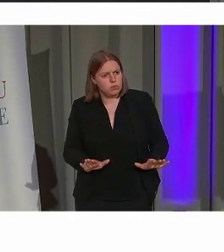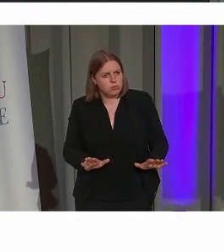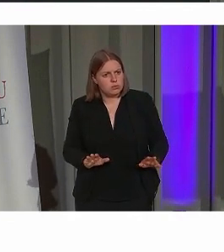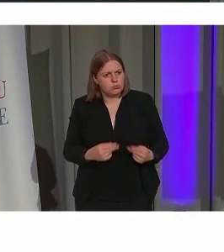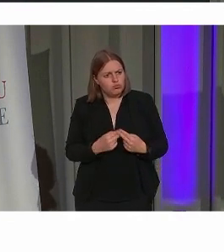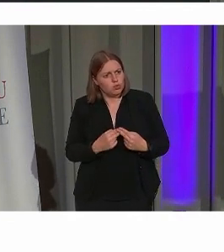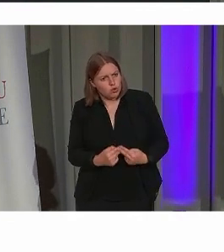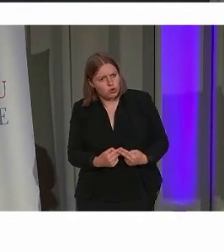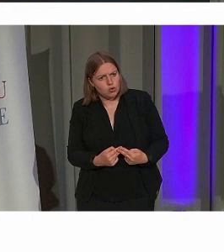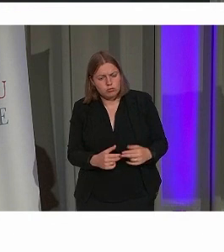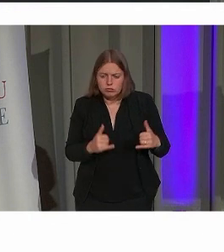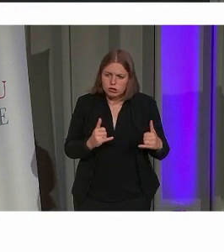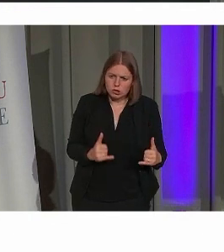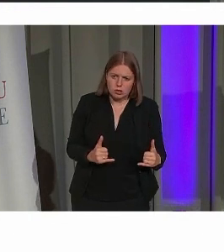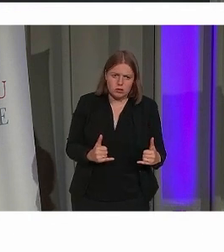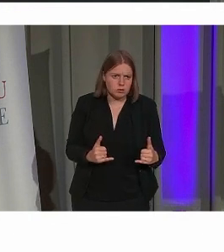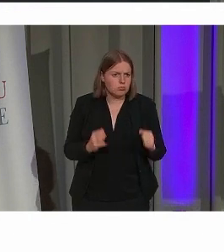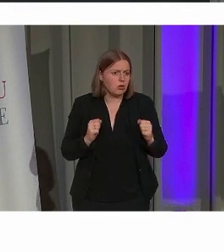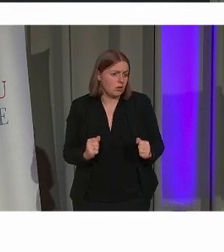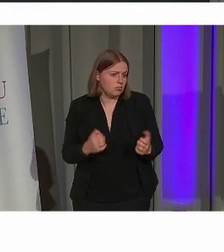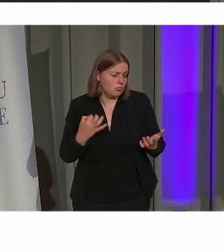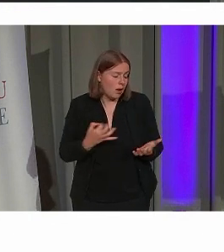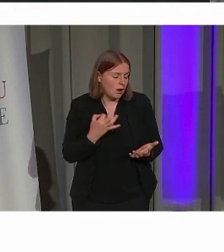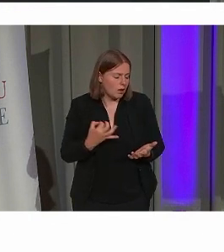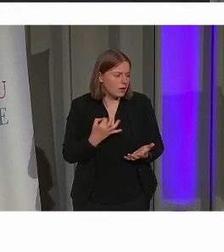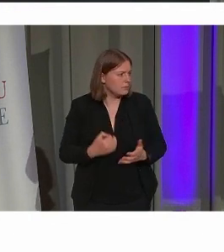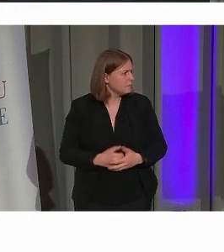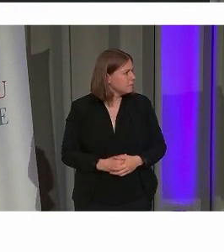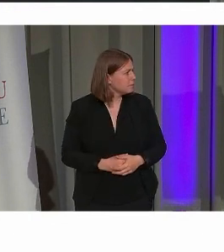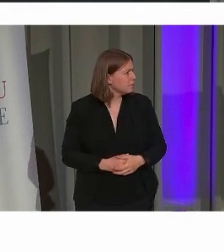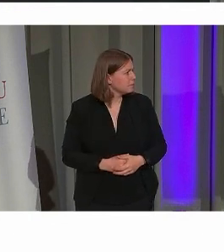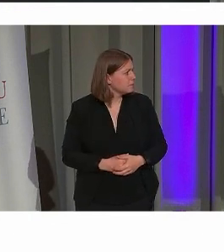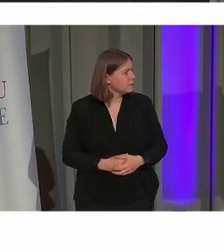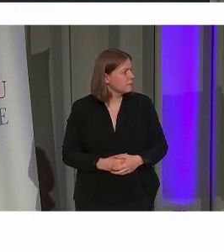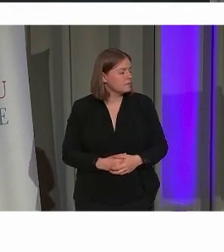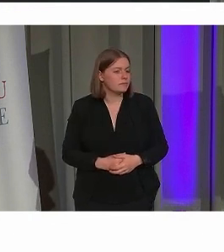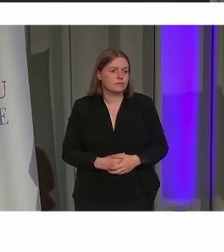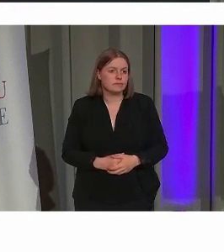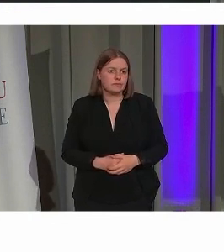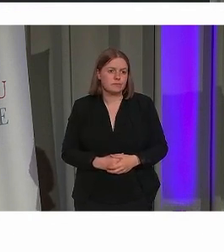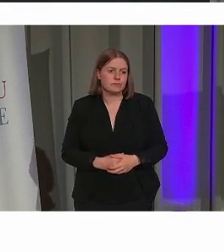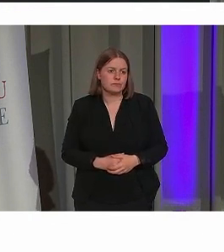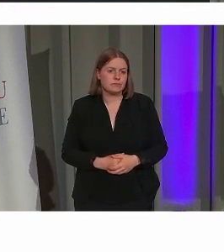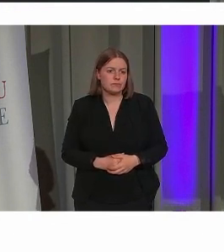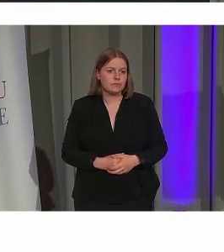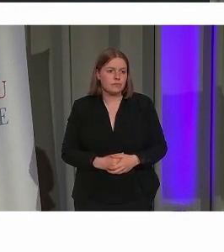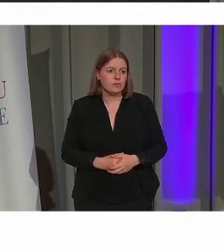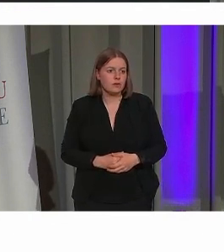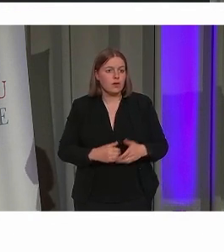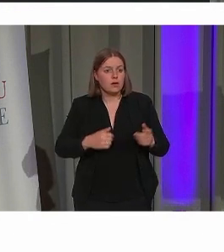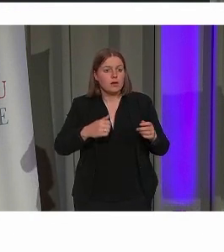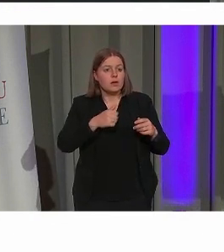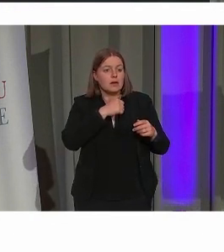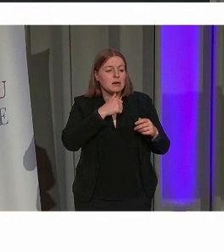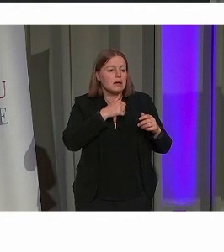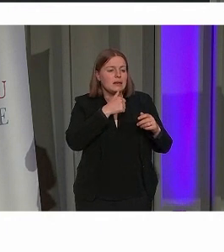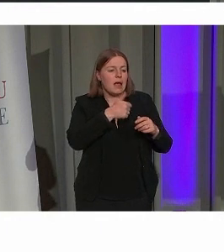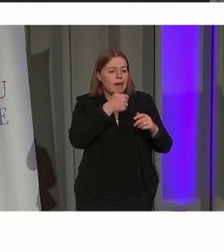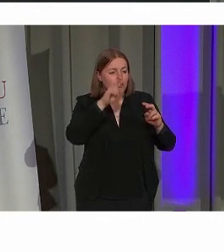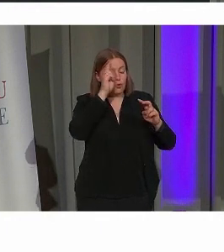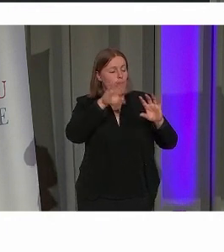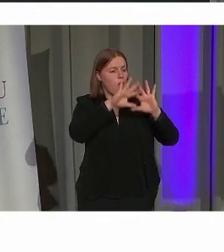provide rest points in heritage in general, but in this type of heritage